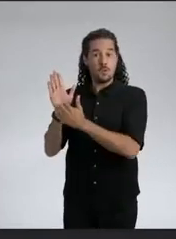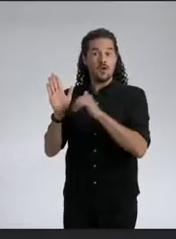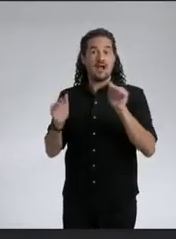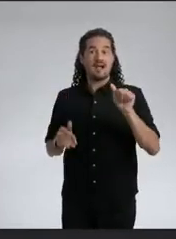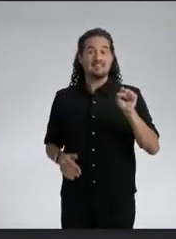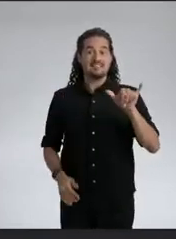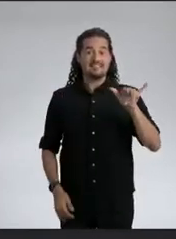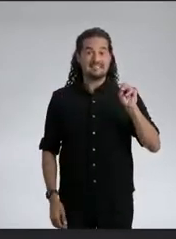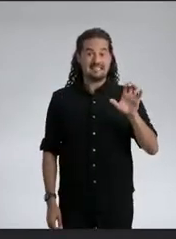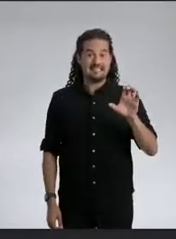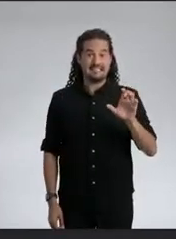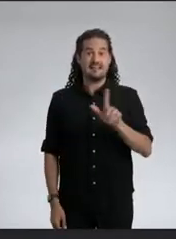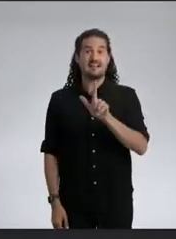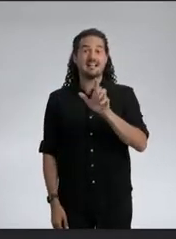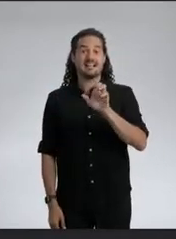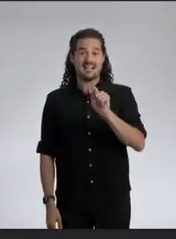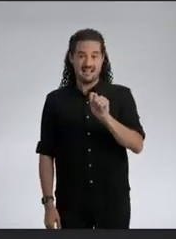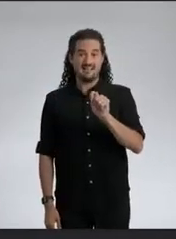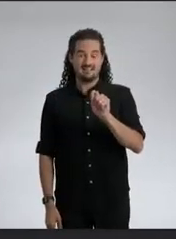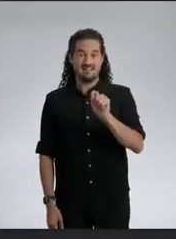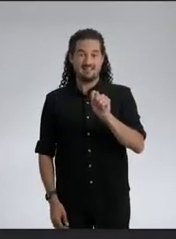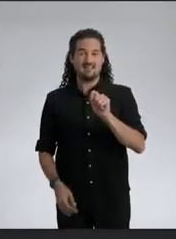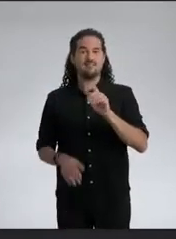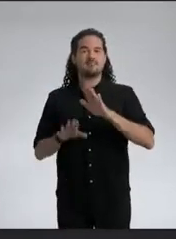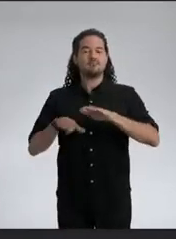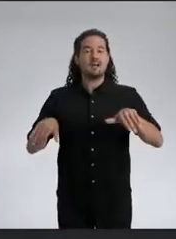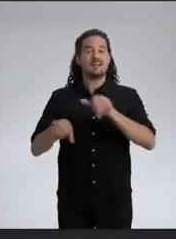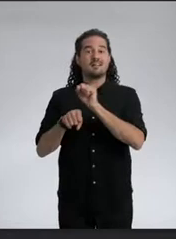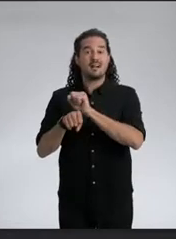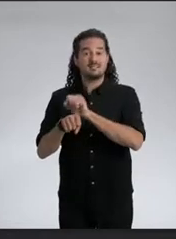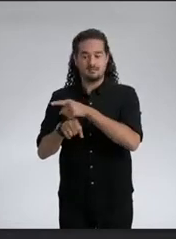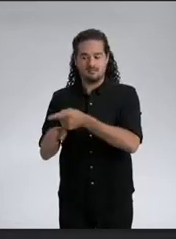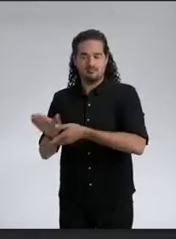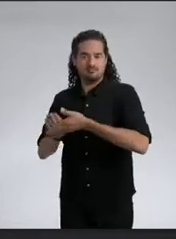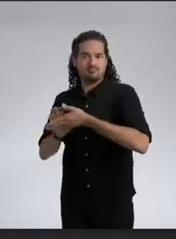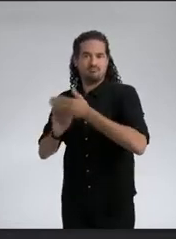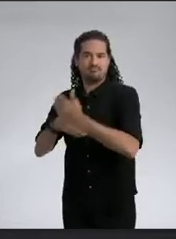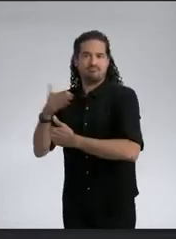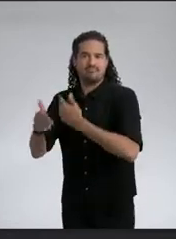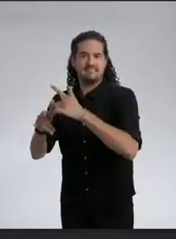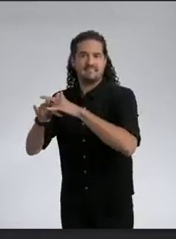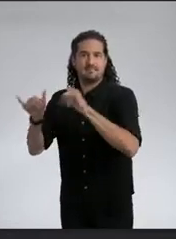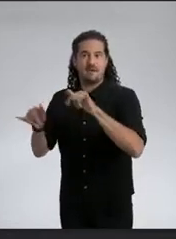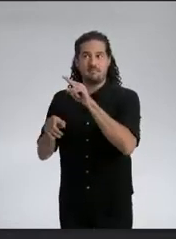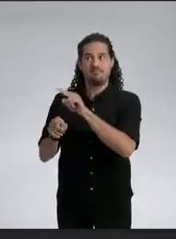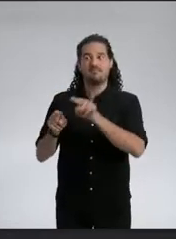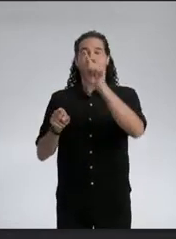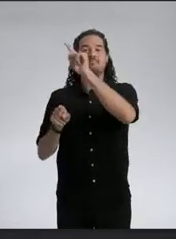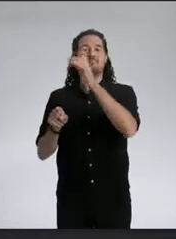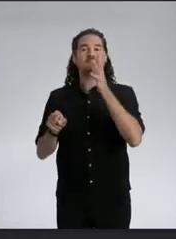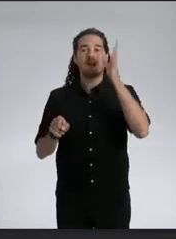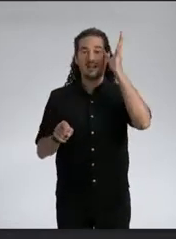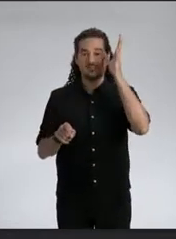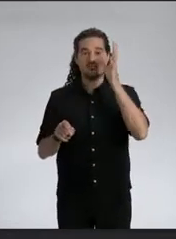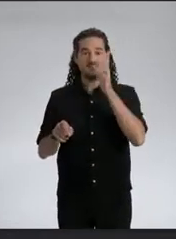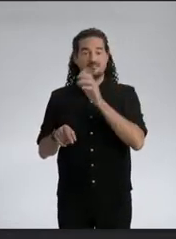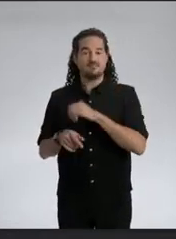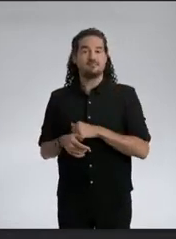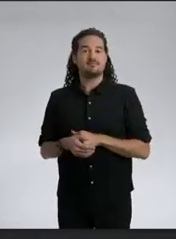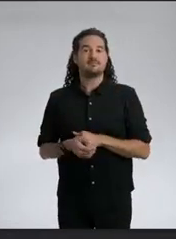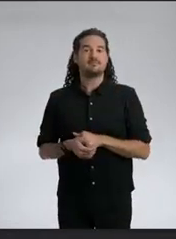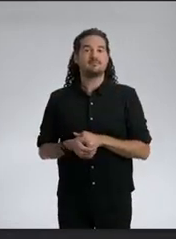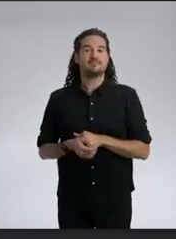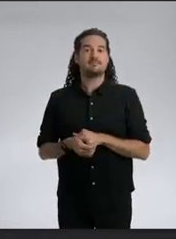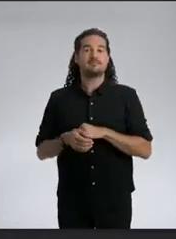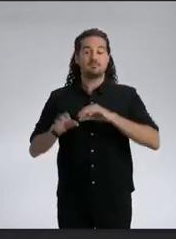to create child tasks that execute concurrently with the parent. So, the company warm-up and fetching the